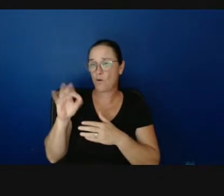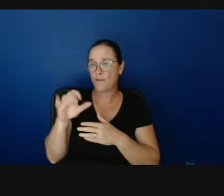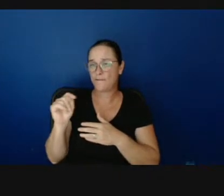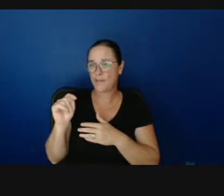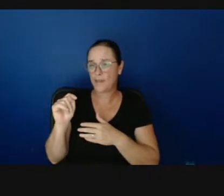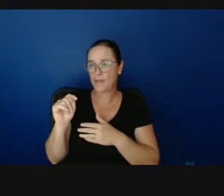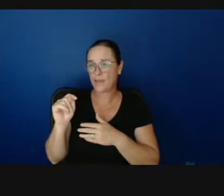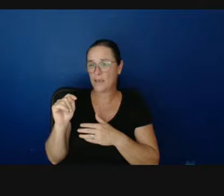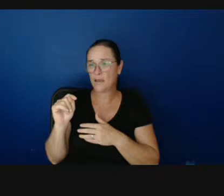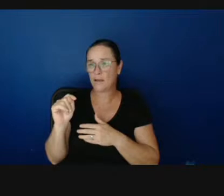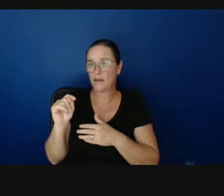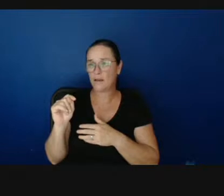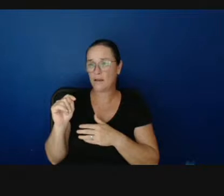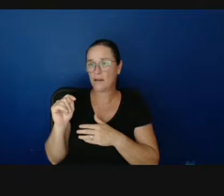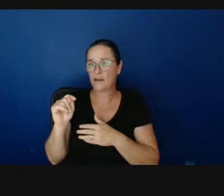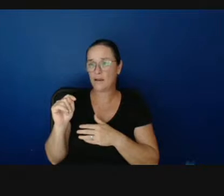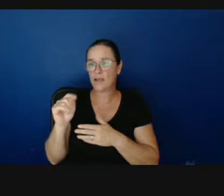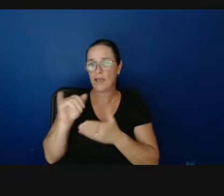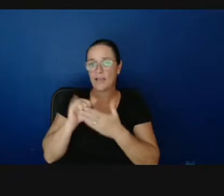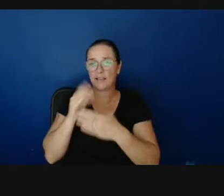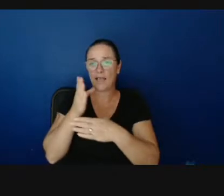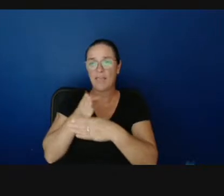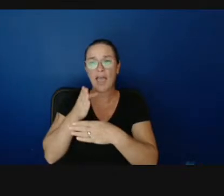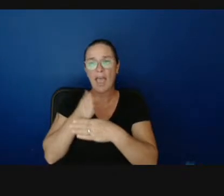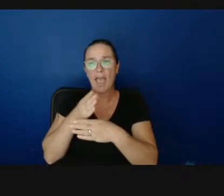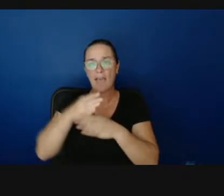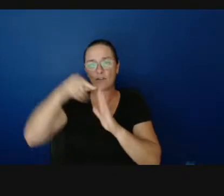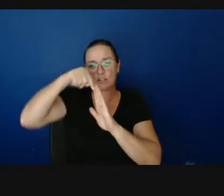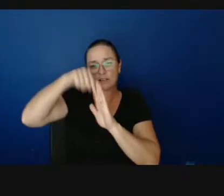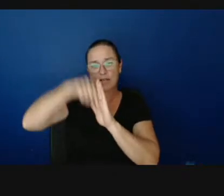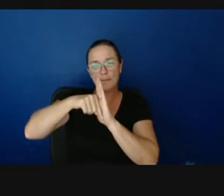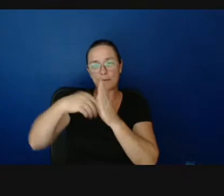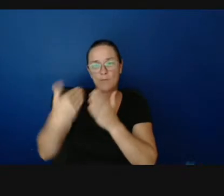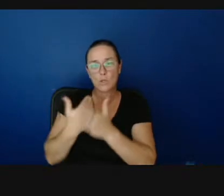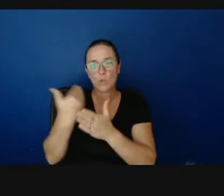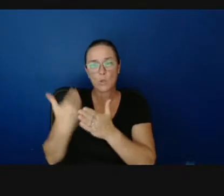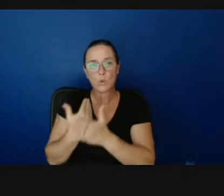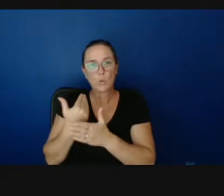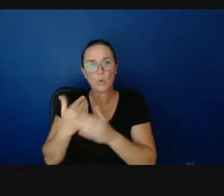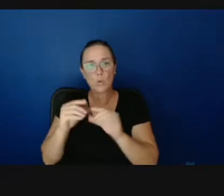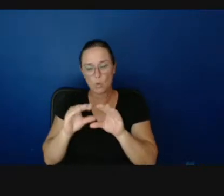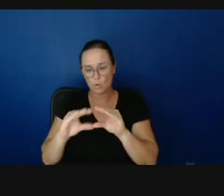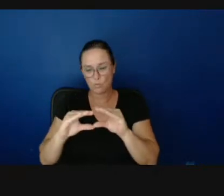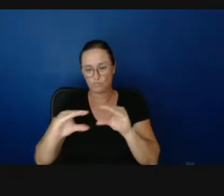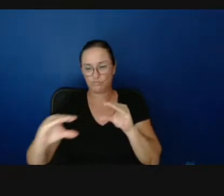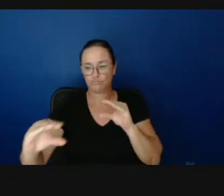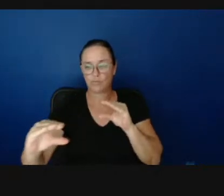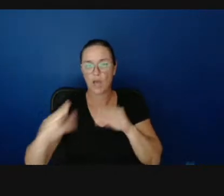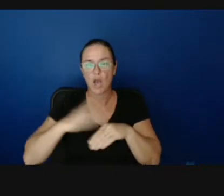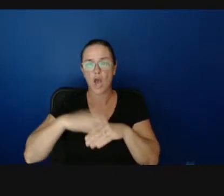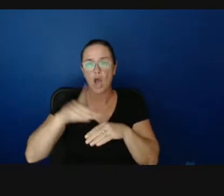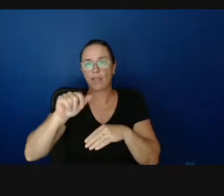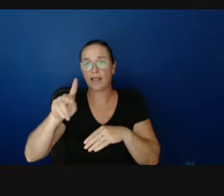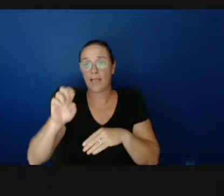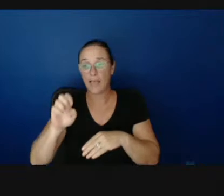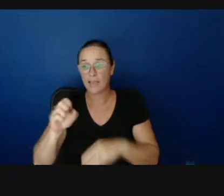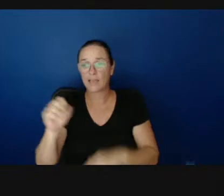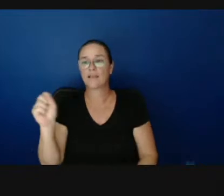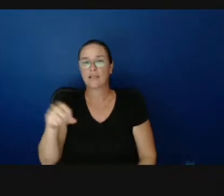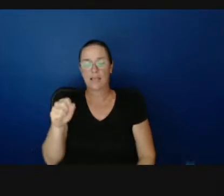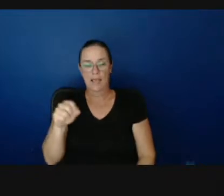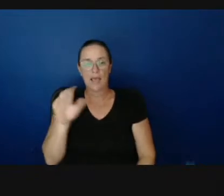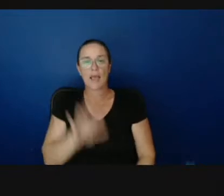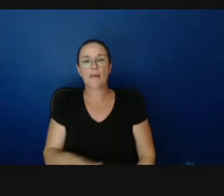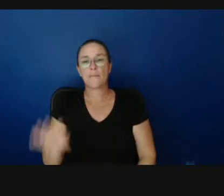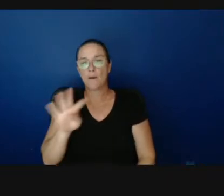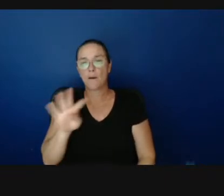foot, is that the average depth of the new layer of lava across the lava lake? Yep. Yeah. So about 40